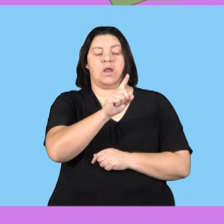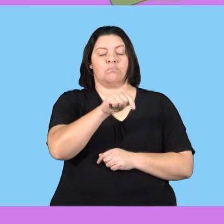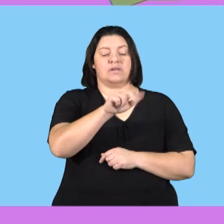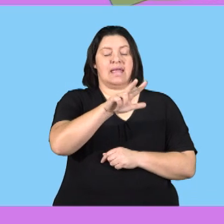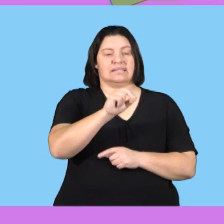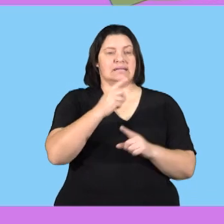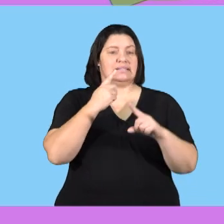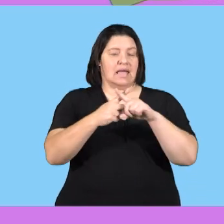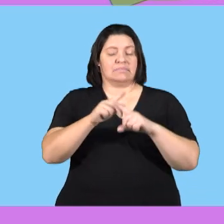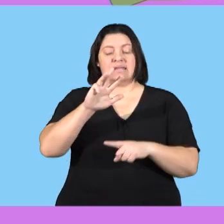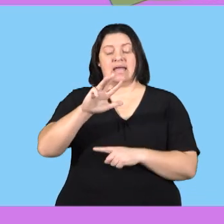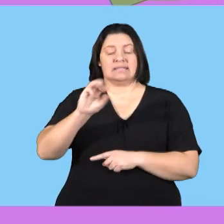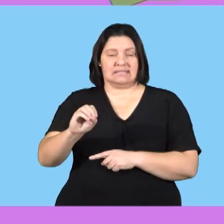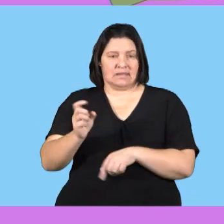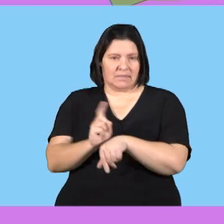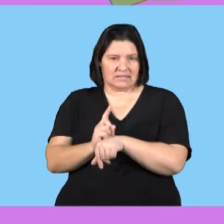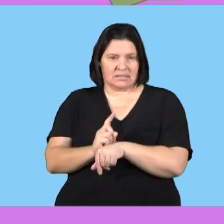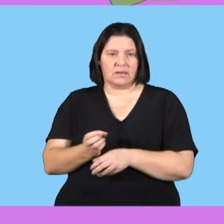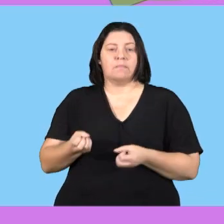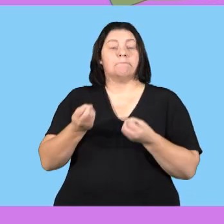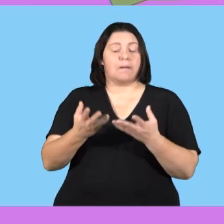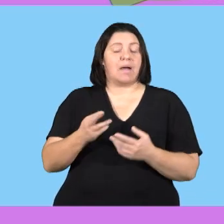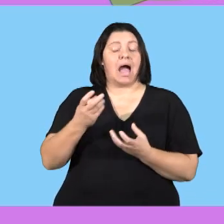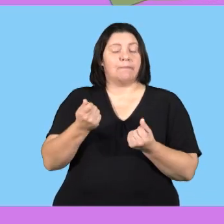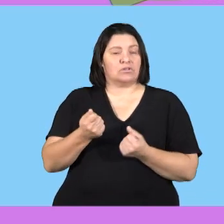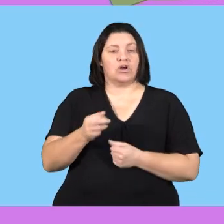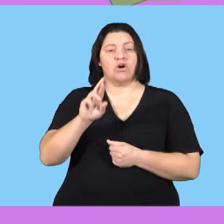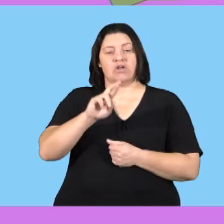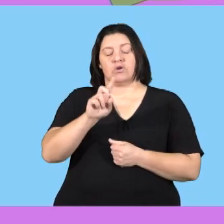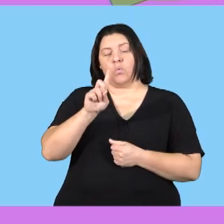180 multiplied by 90 minutes. So that will give me an amount of